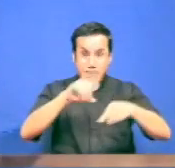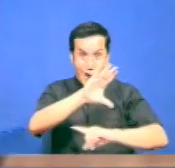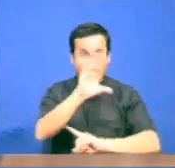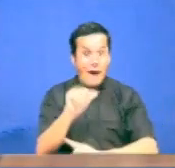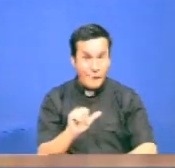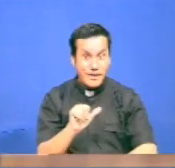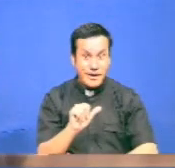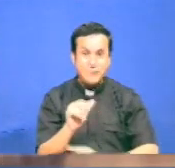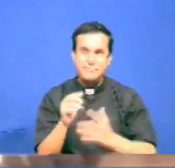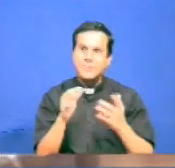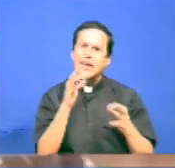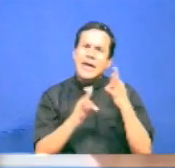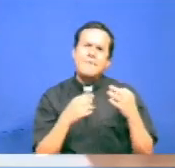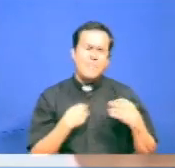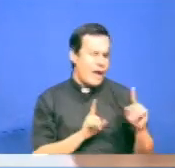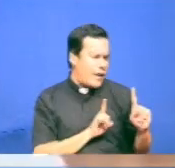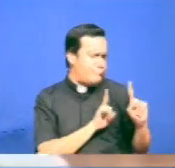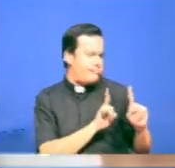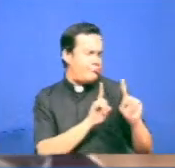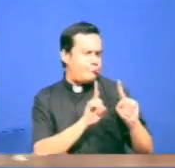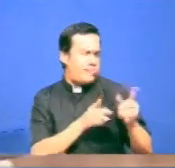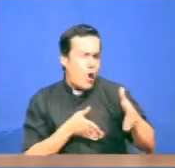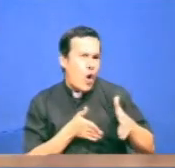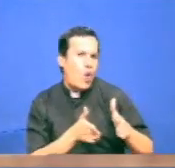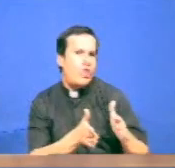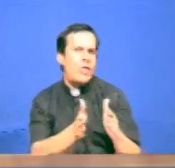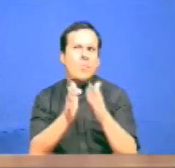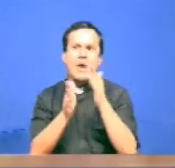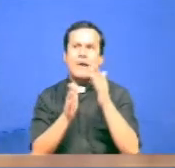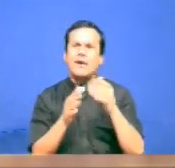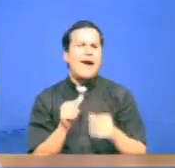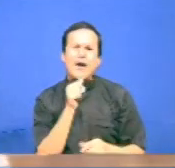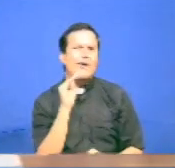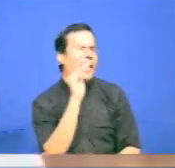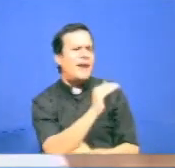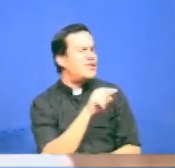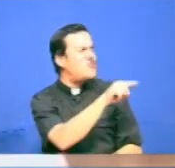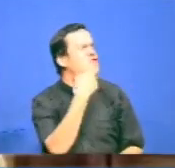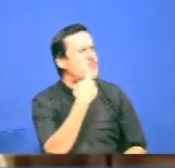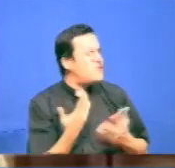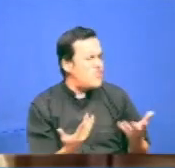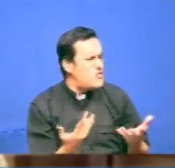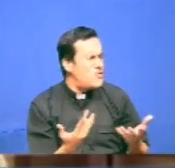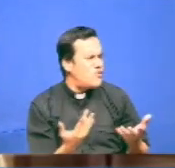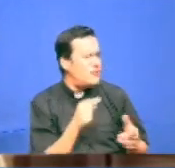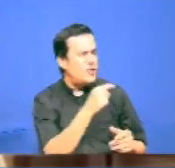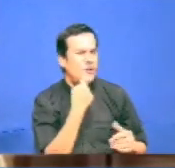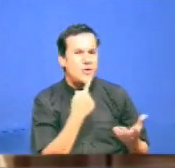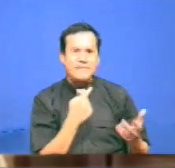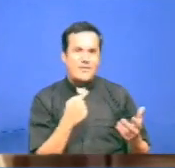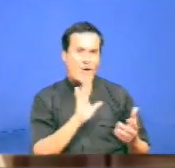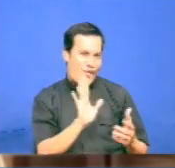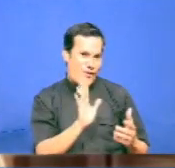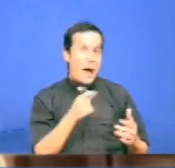by somebody on the way, I don't begin asking them, unaitwa nani, who are you, what's your name? I begin